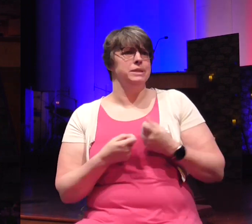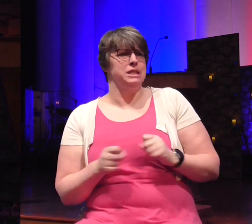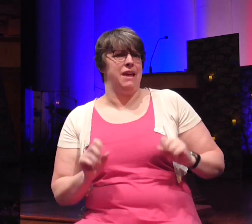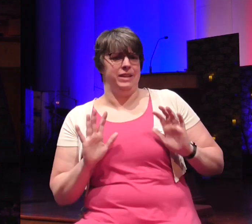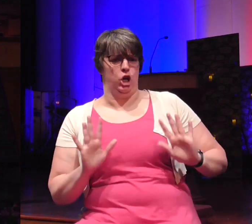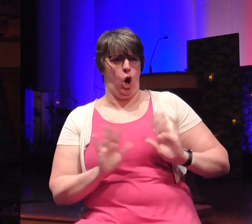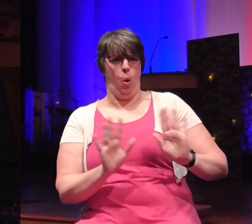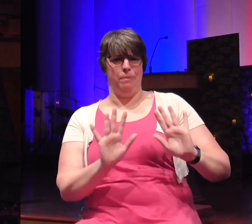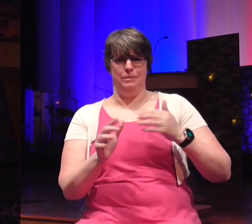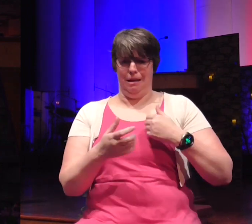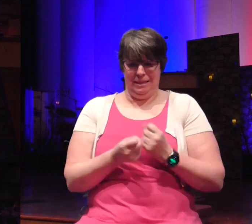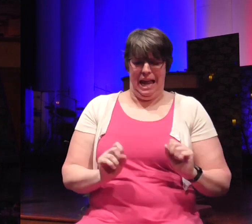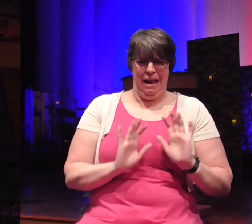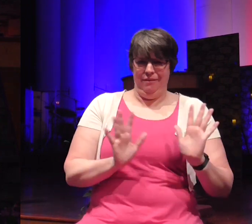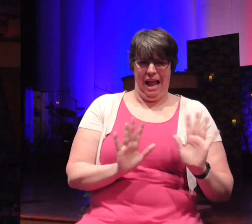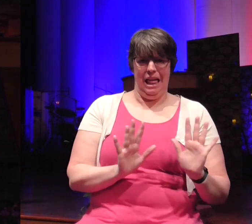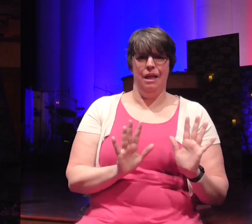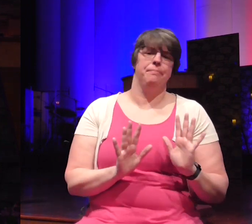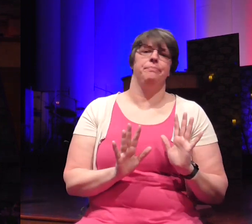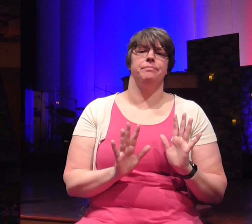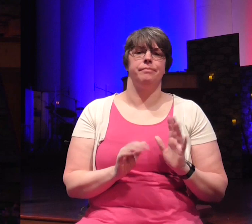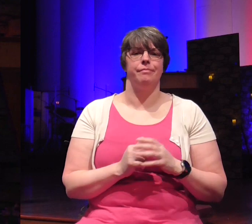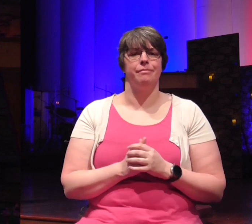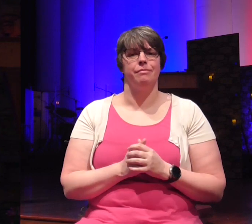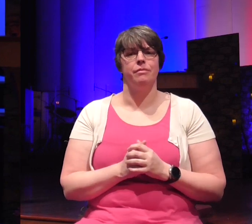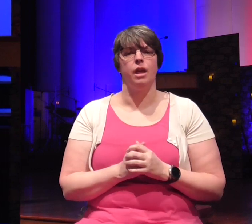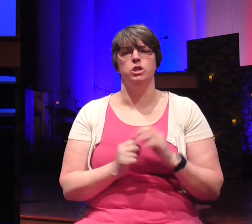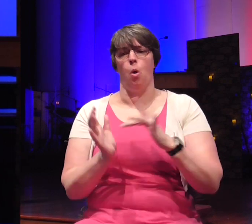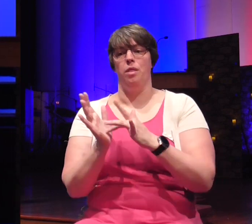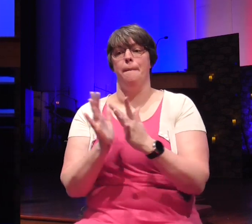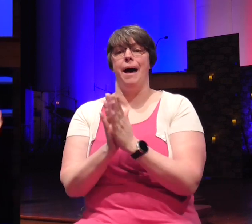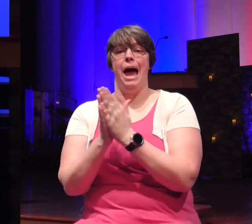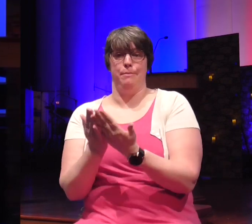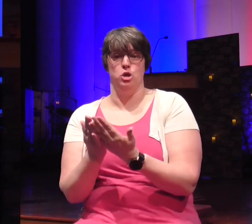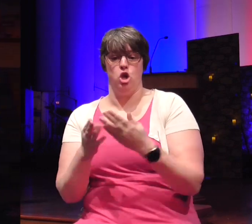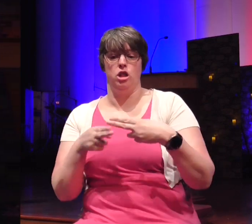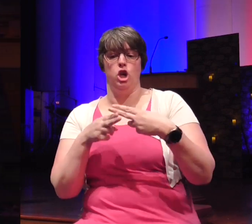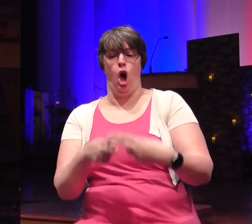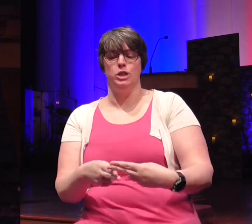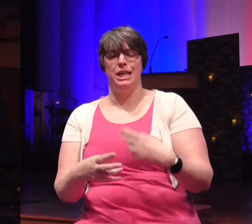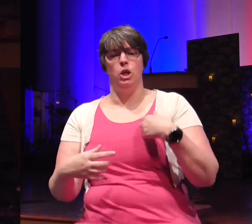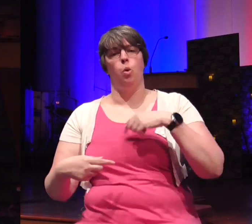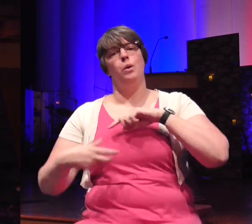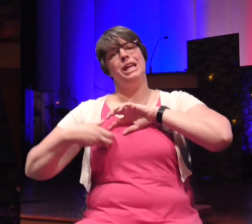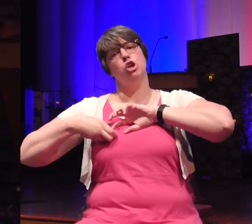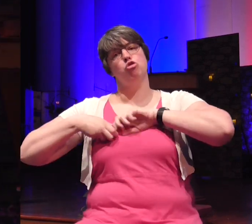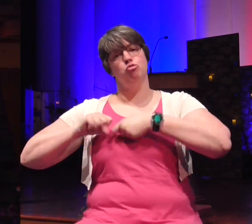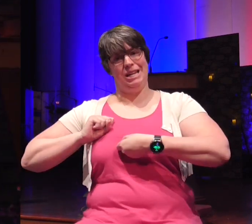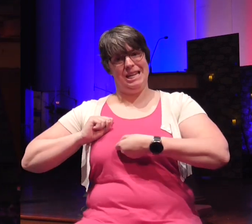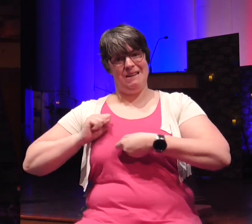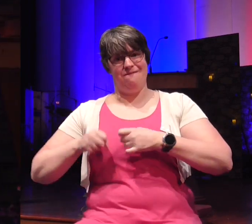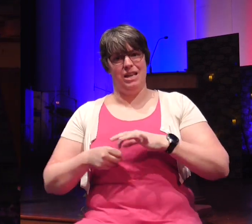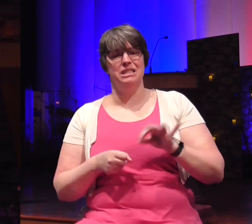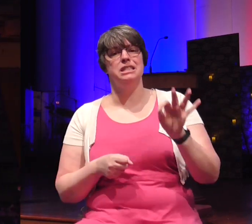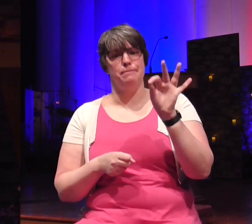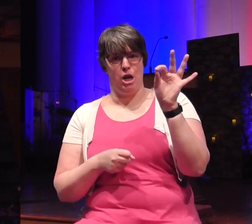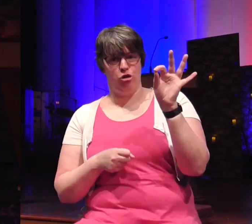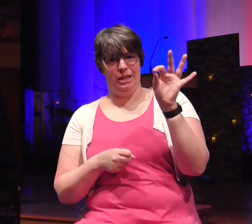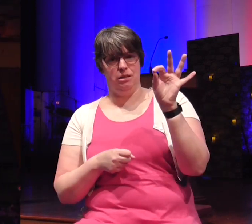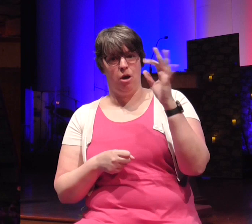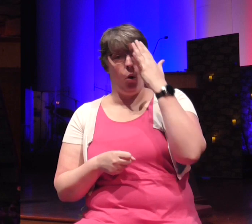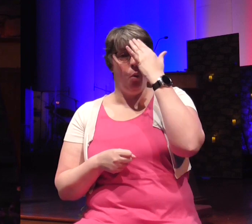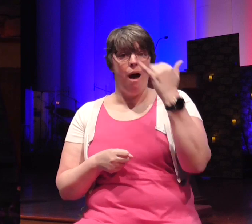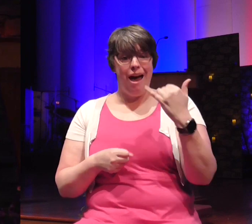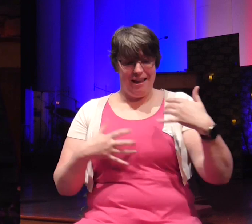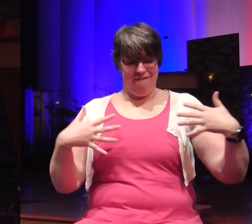our lives. And we begin to, what the Bible calls, grieve the Spirit. Because we let fear be the determiner